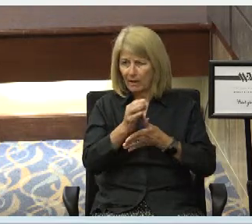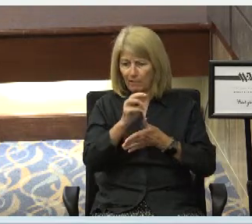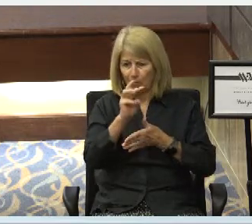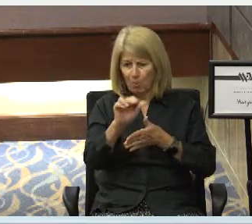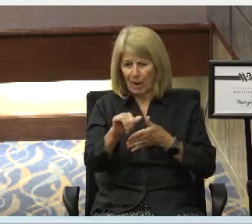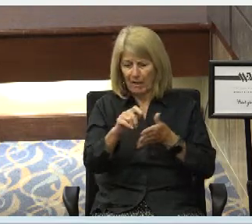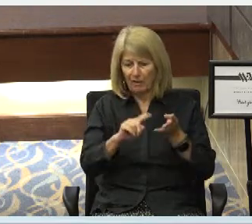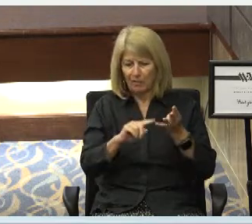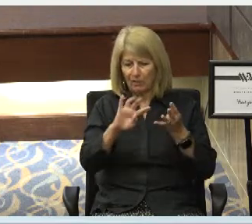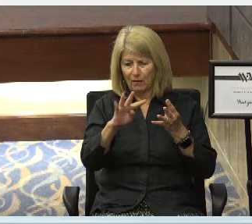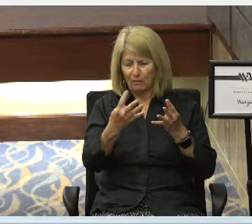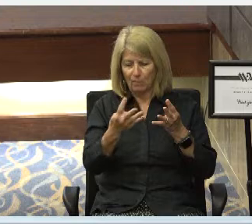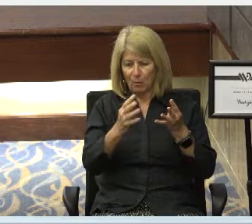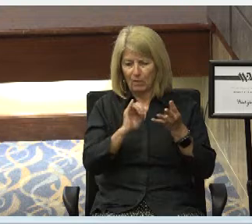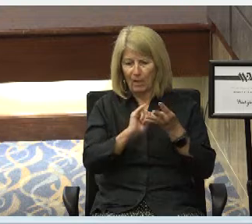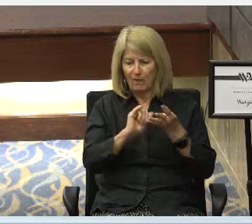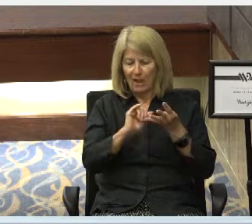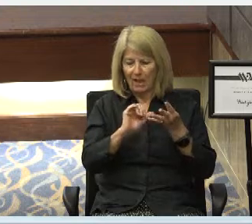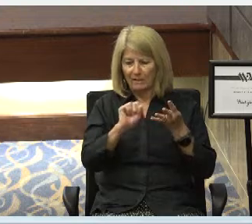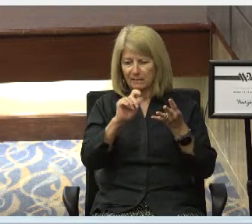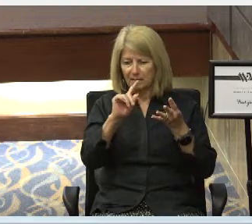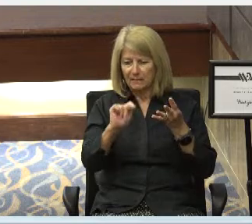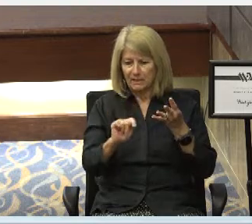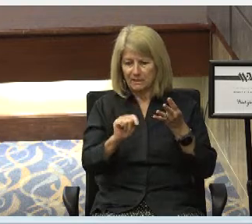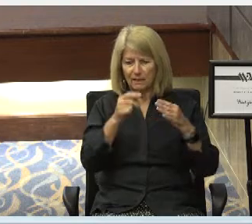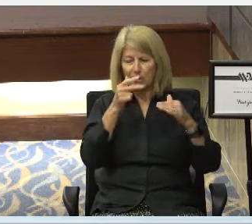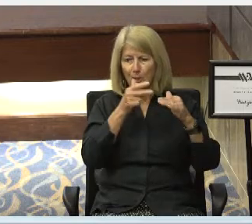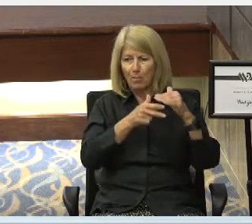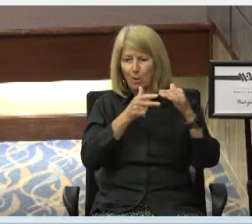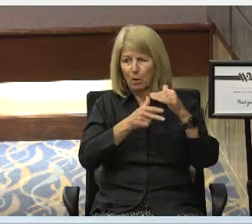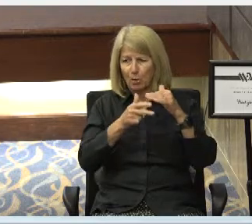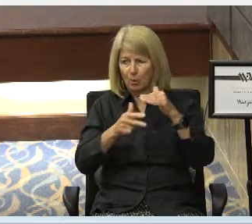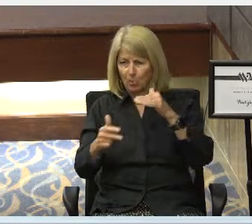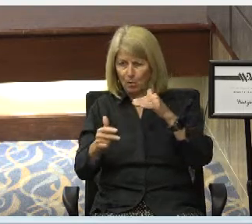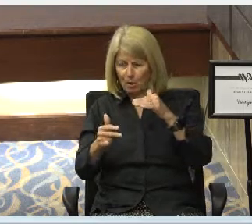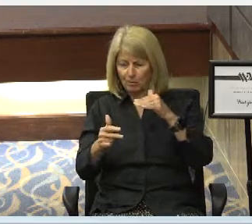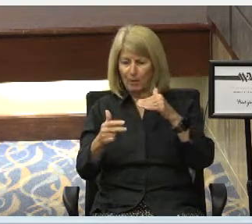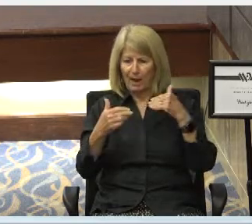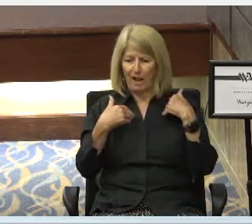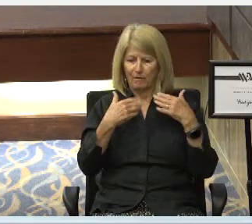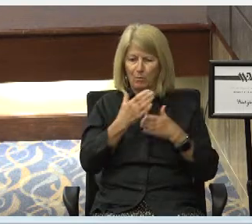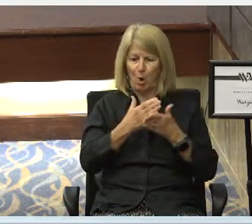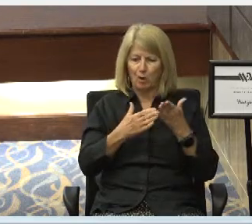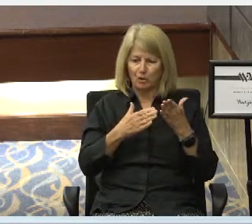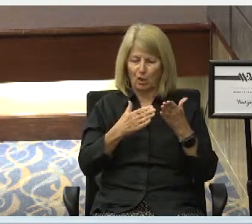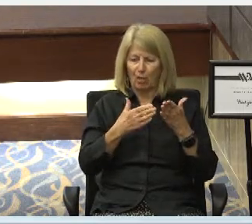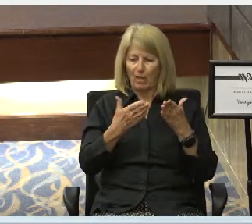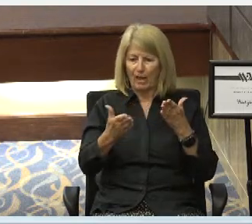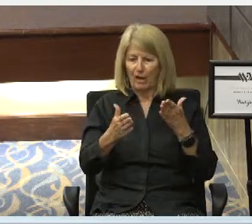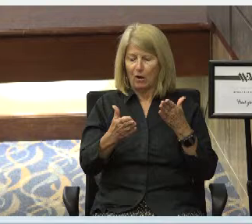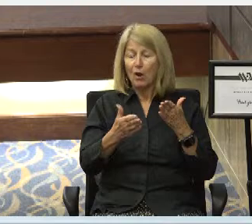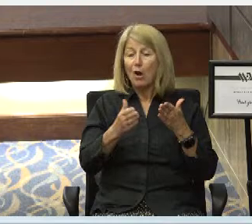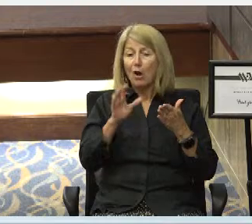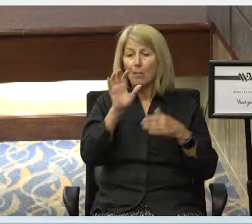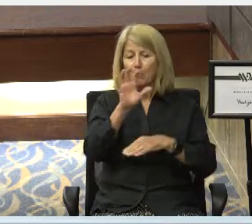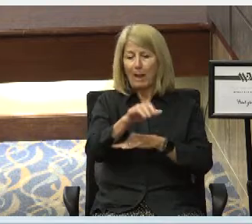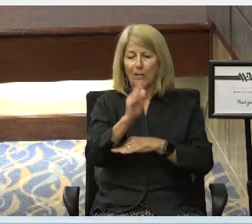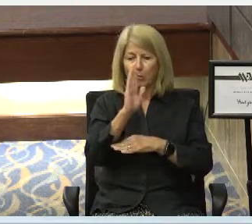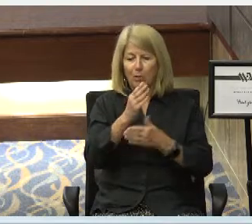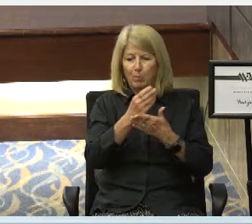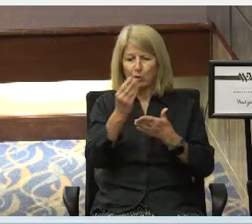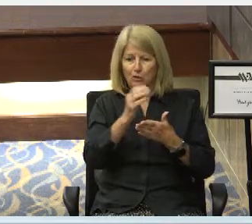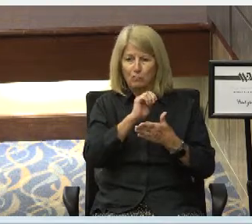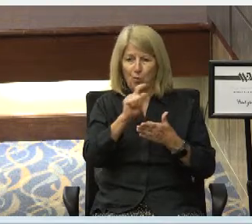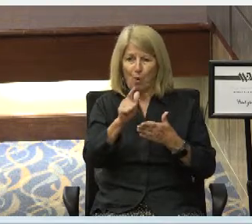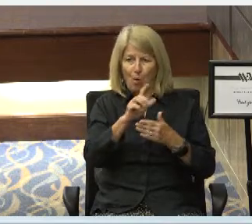sits in what we would call the parking garage / hotel parcel here, number 4. Baylor will purchase all of the property